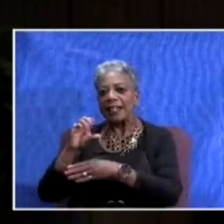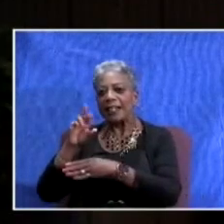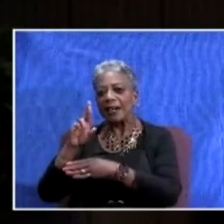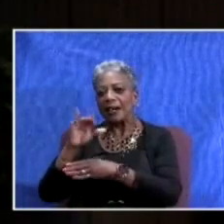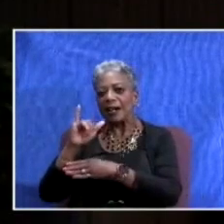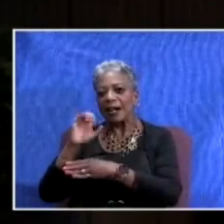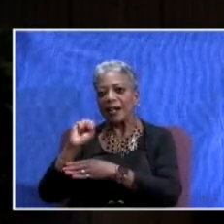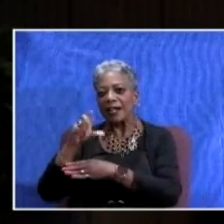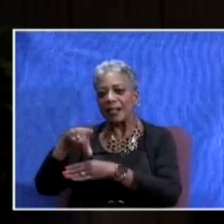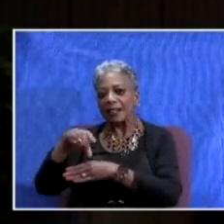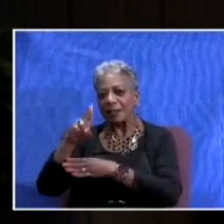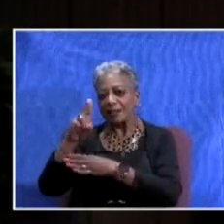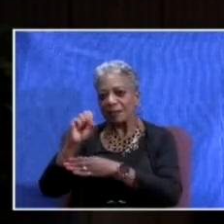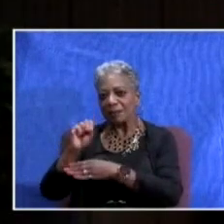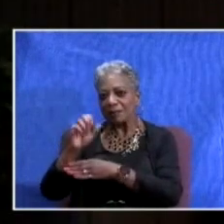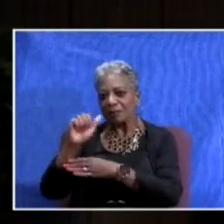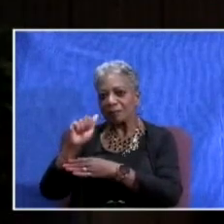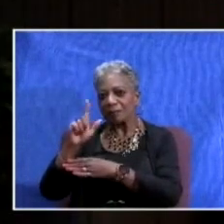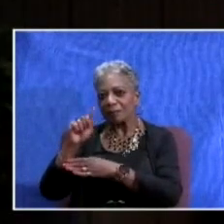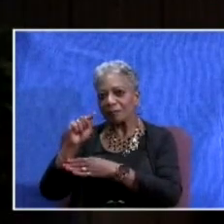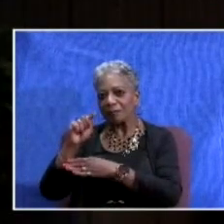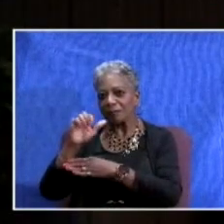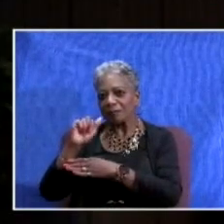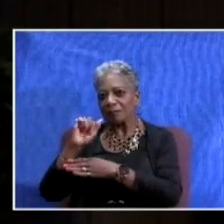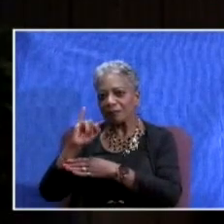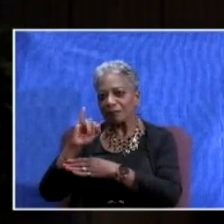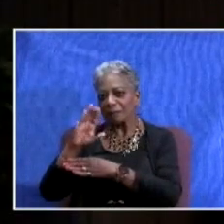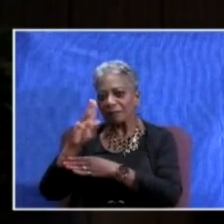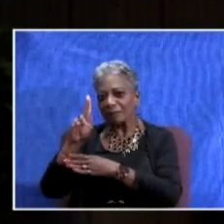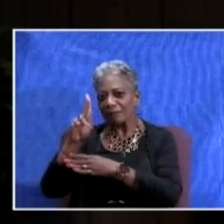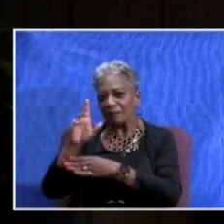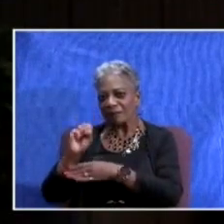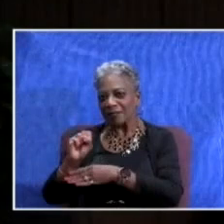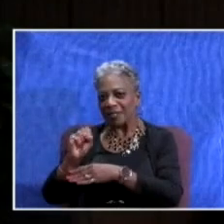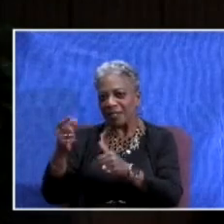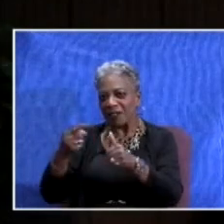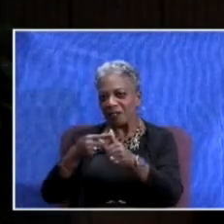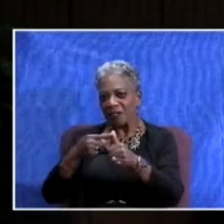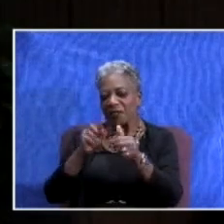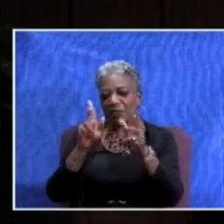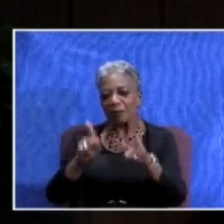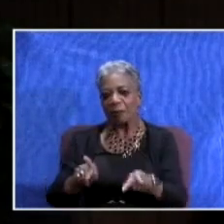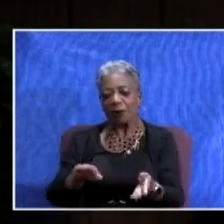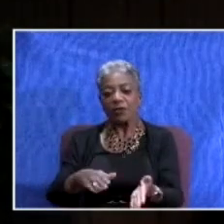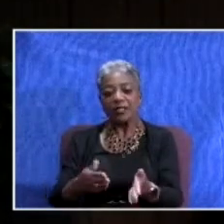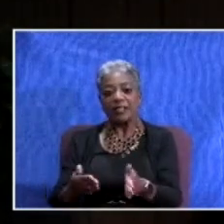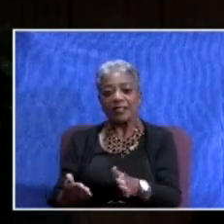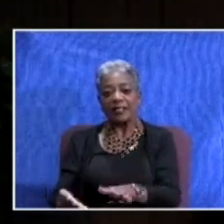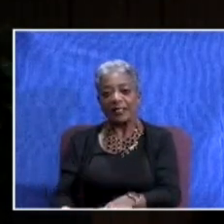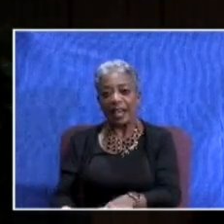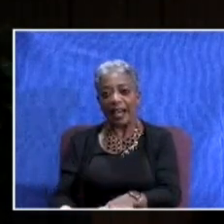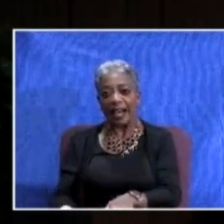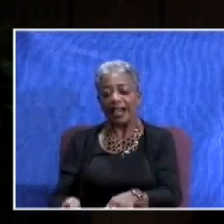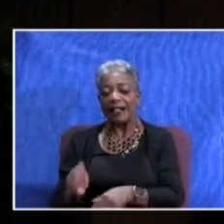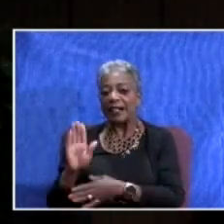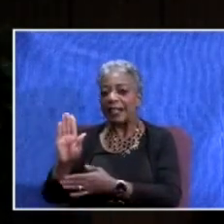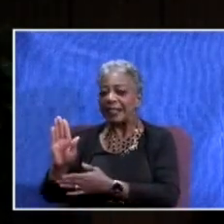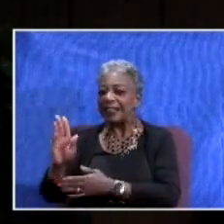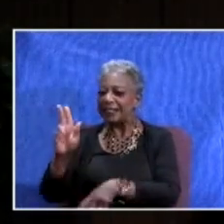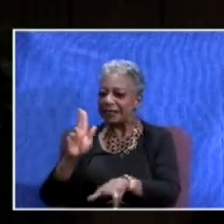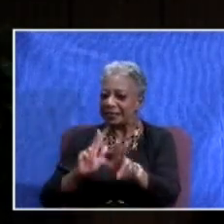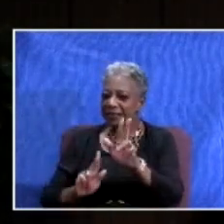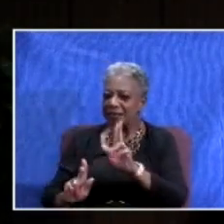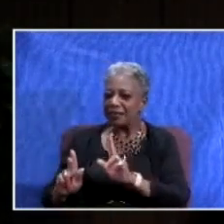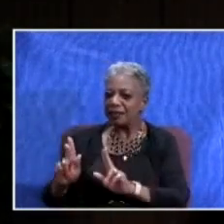person period to die for a revolution that his people were excluded from.